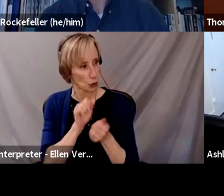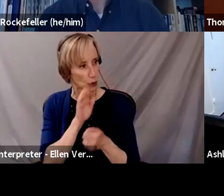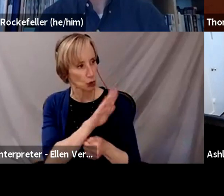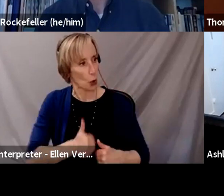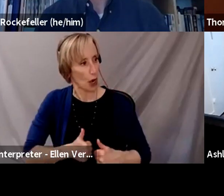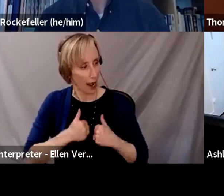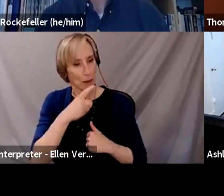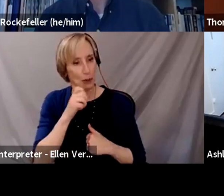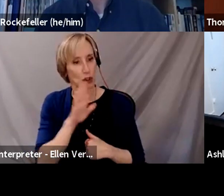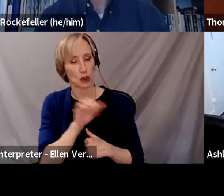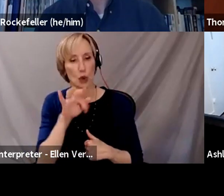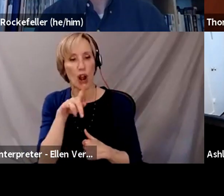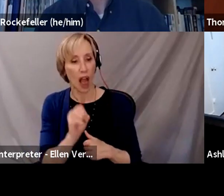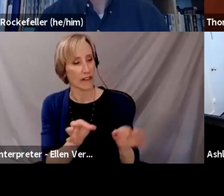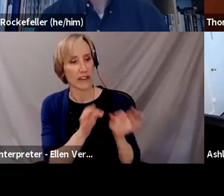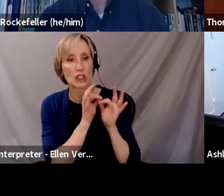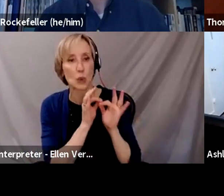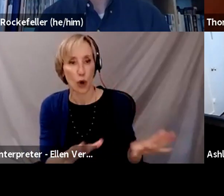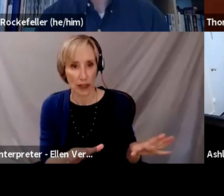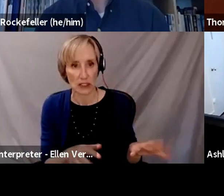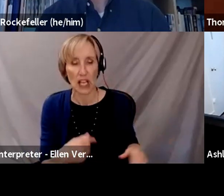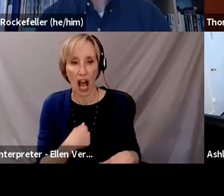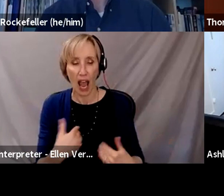life, or in some instances kill you.